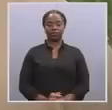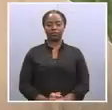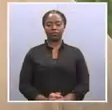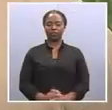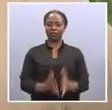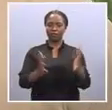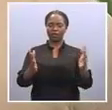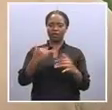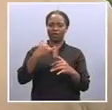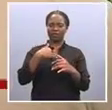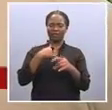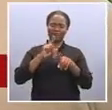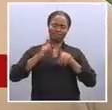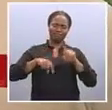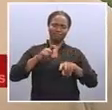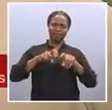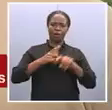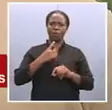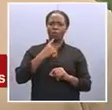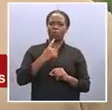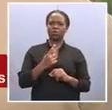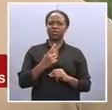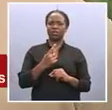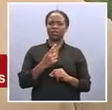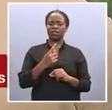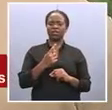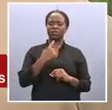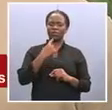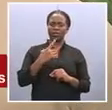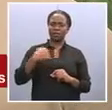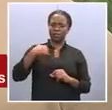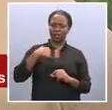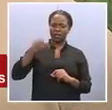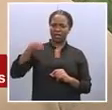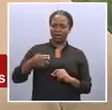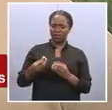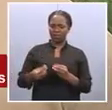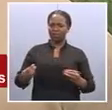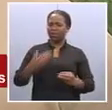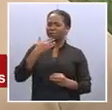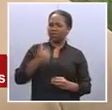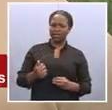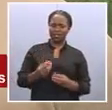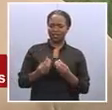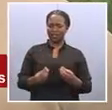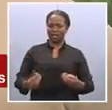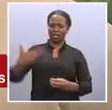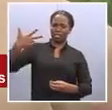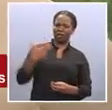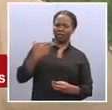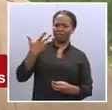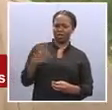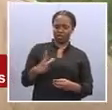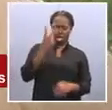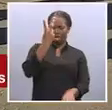As he was running, he said, "Rods, the kids, Rods, please, the kids, I'm shot," and